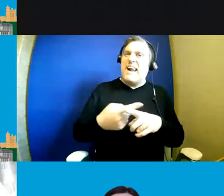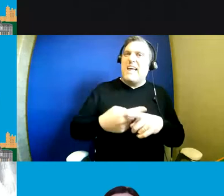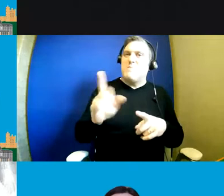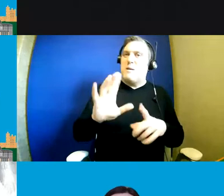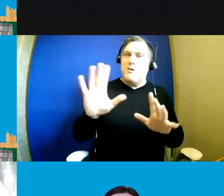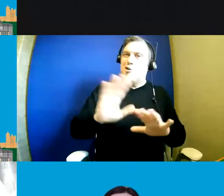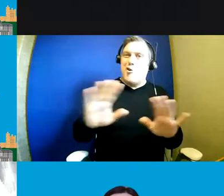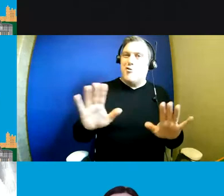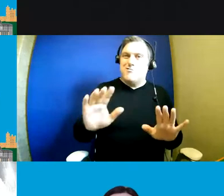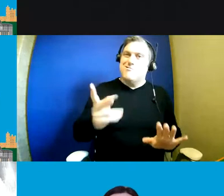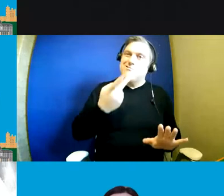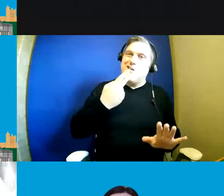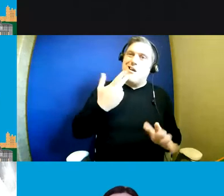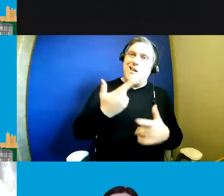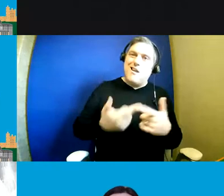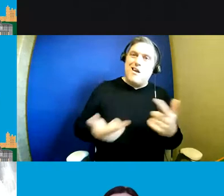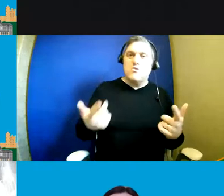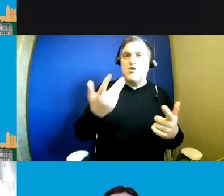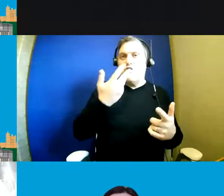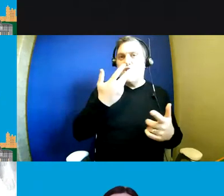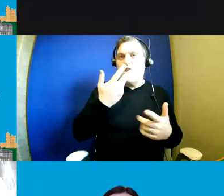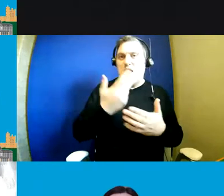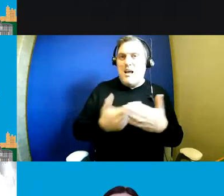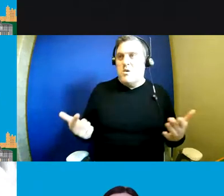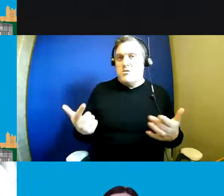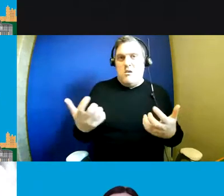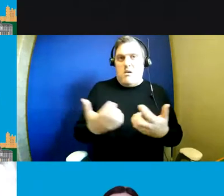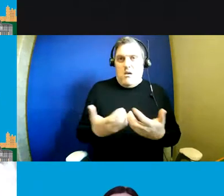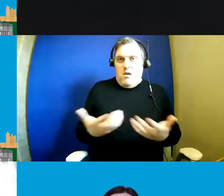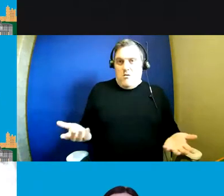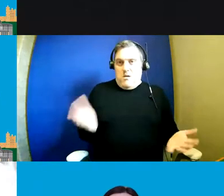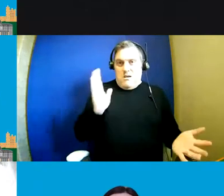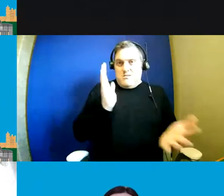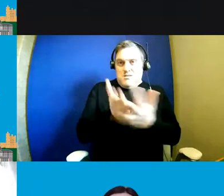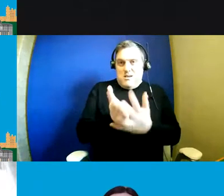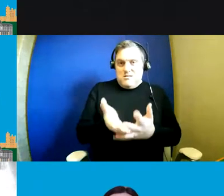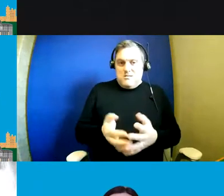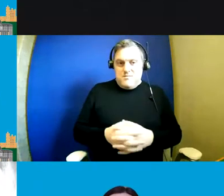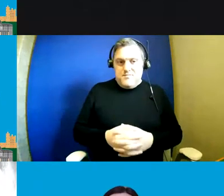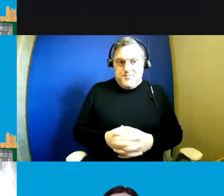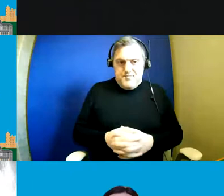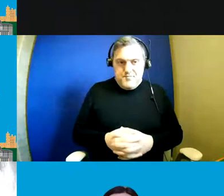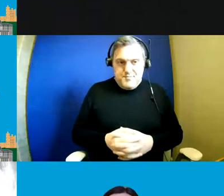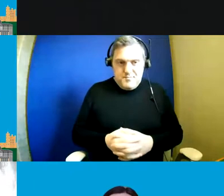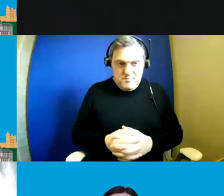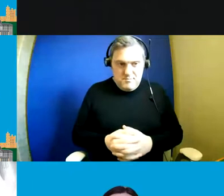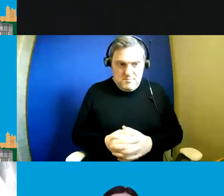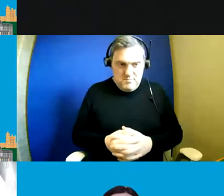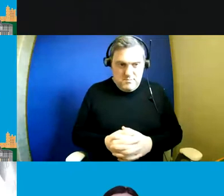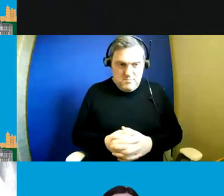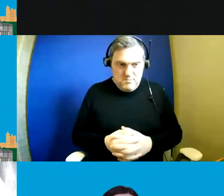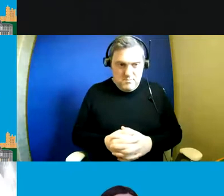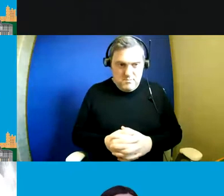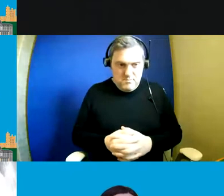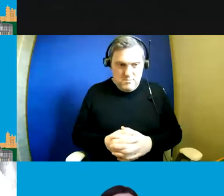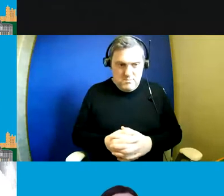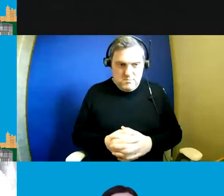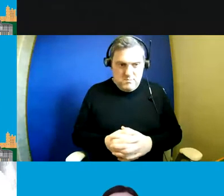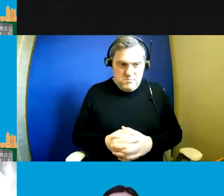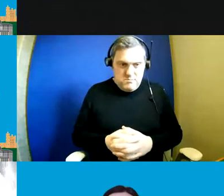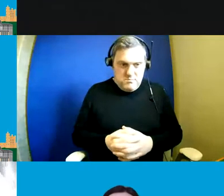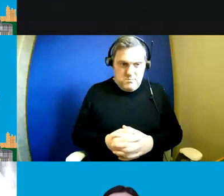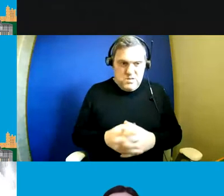first language if people are trying to access services? So I'm just going to speak from a